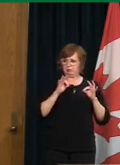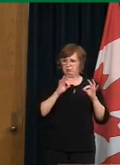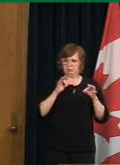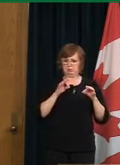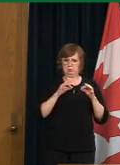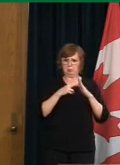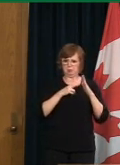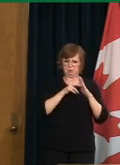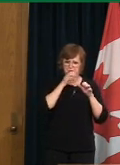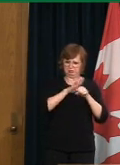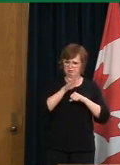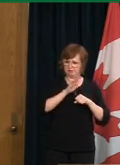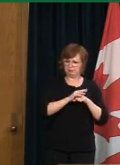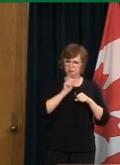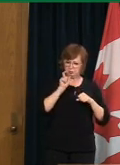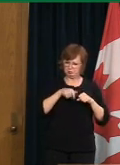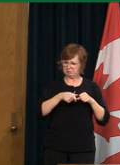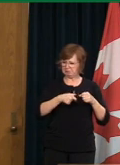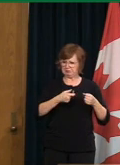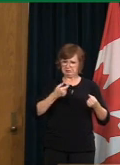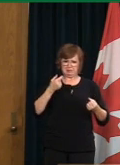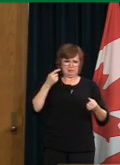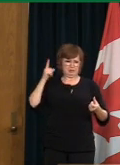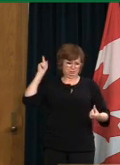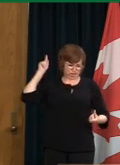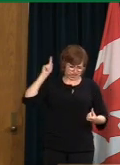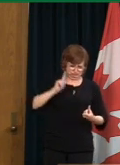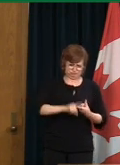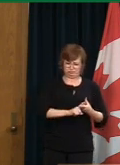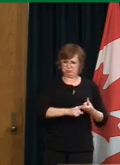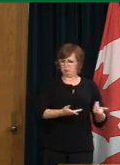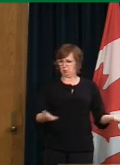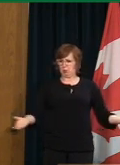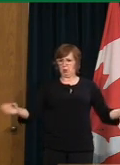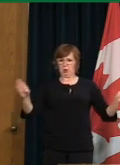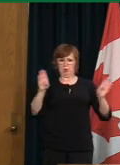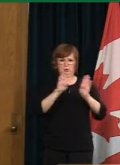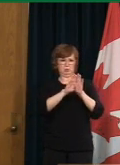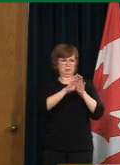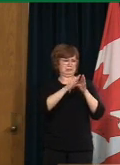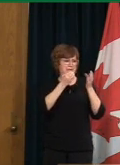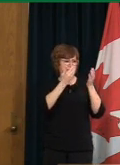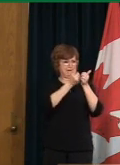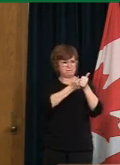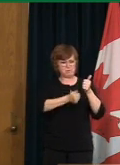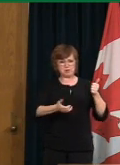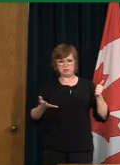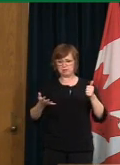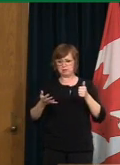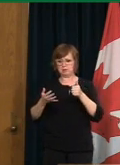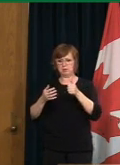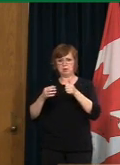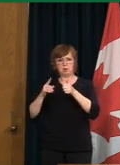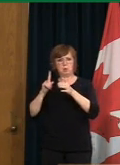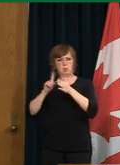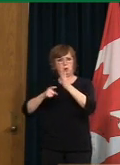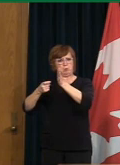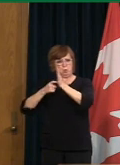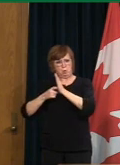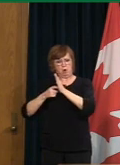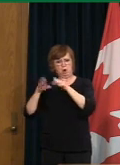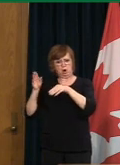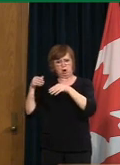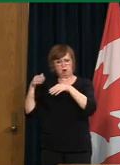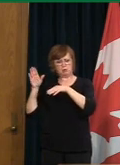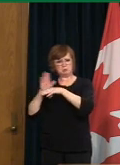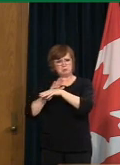shutdown or lockdown or circuit breaker? Why not just shut down non-essential businesses and go back to the level of